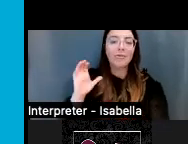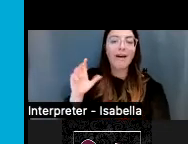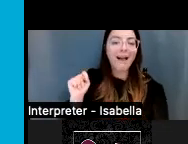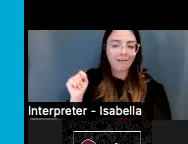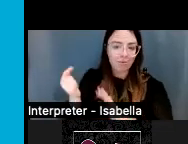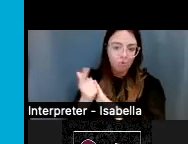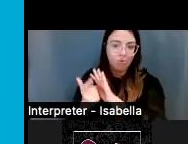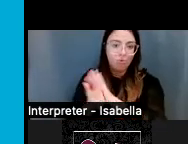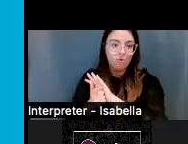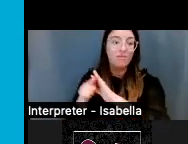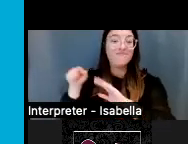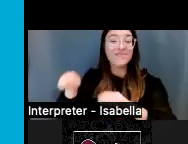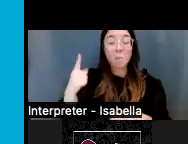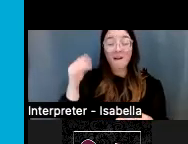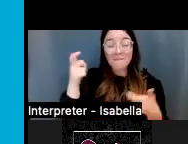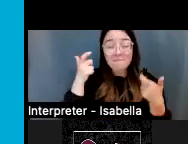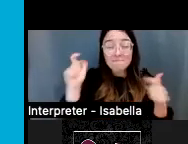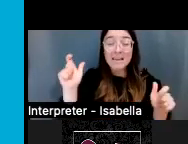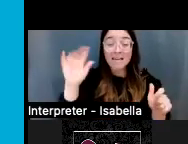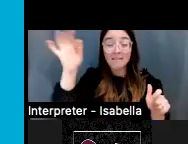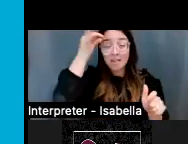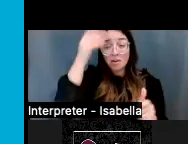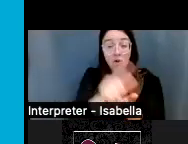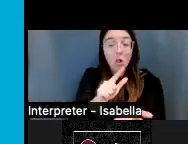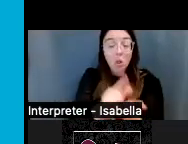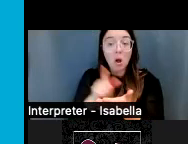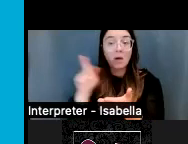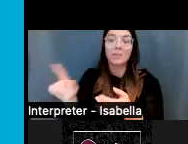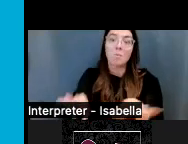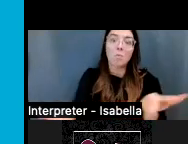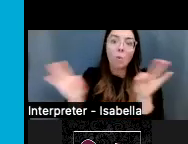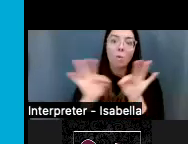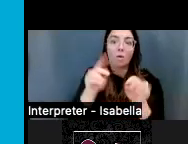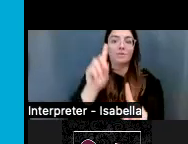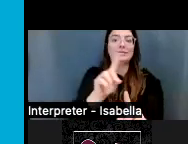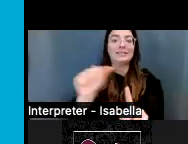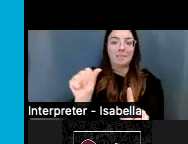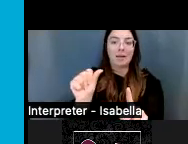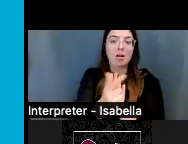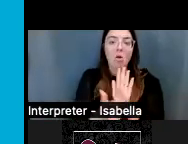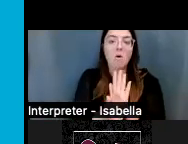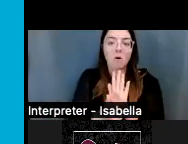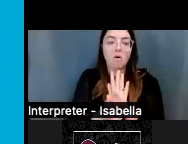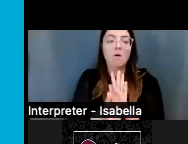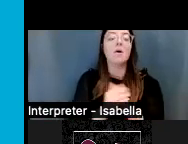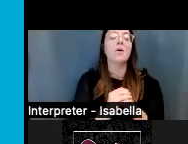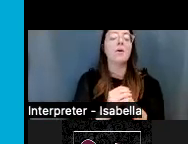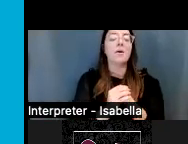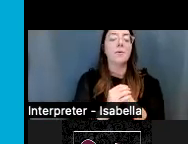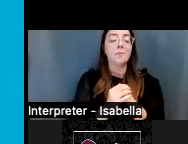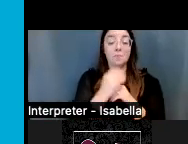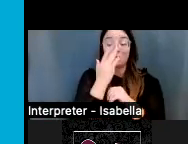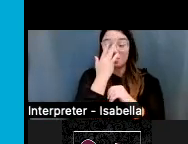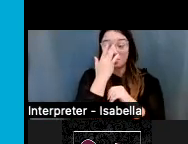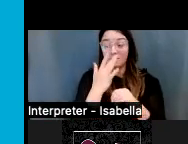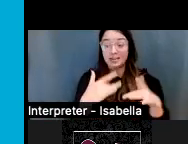one of the big federal laws that's relevant to our disability law world here. And generally, what the